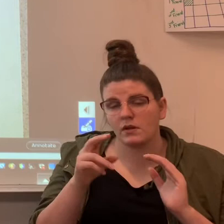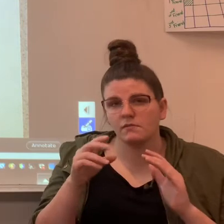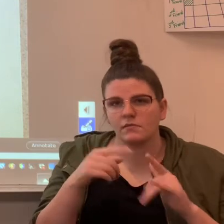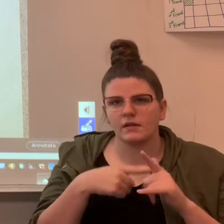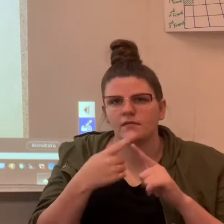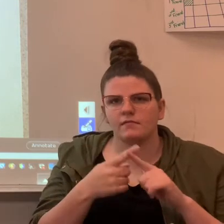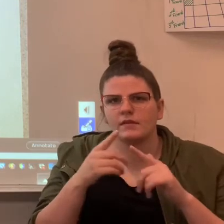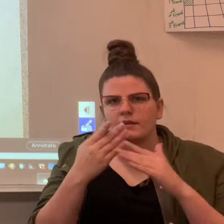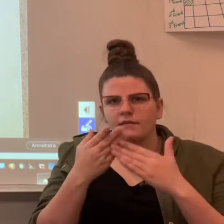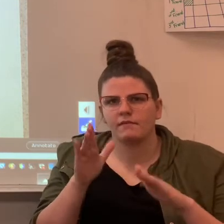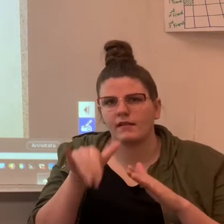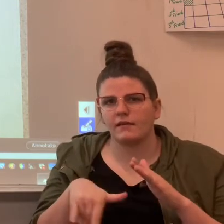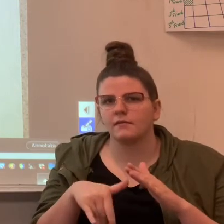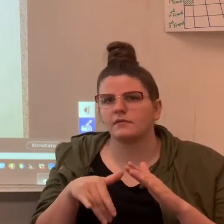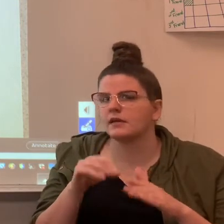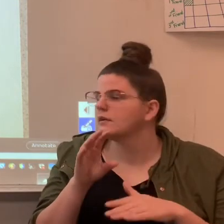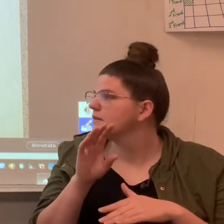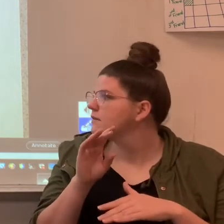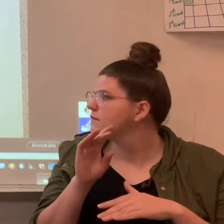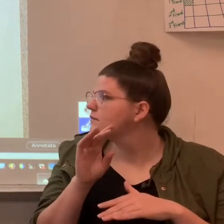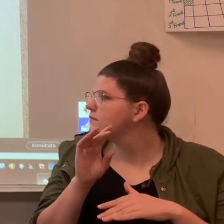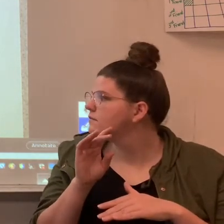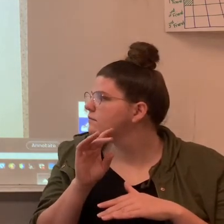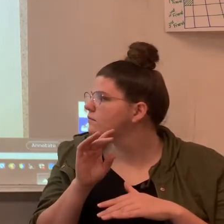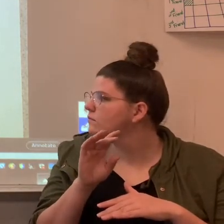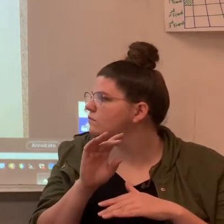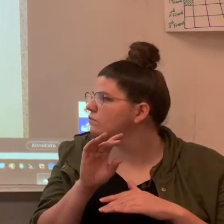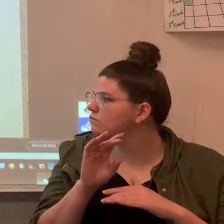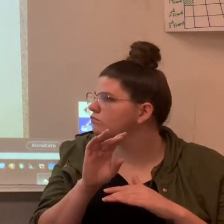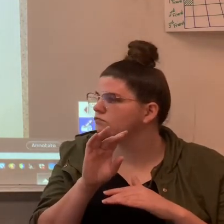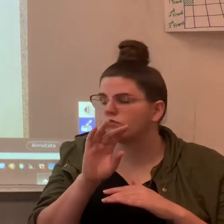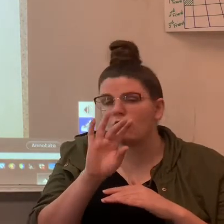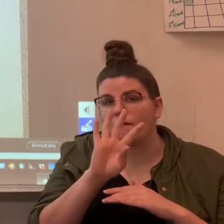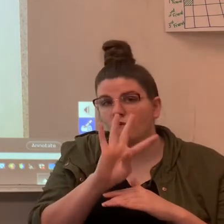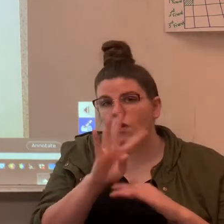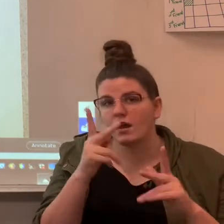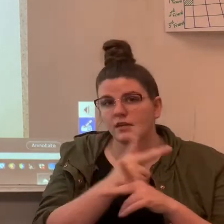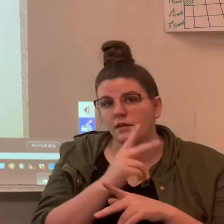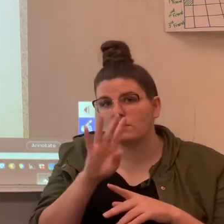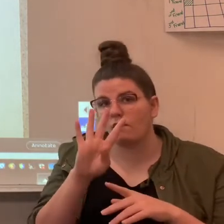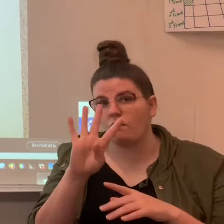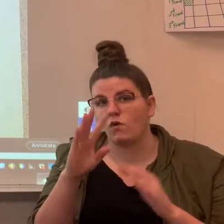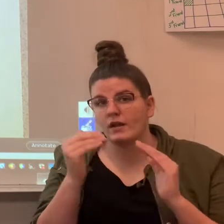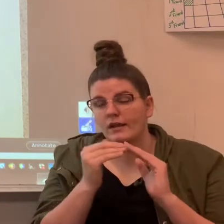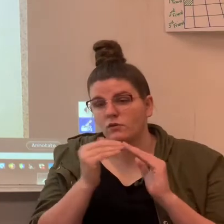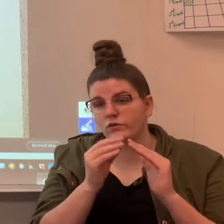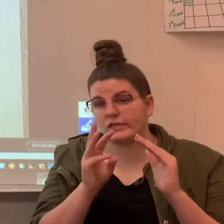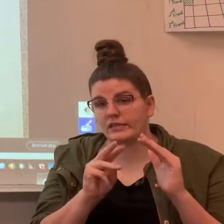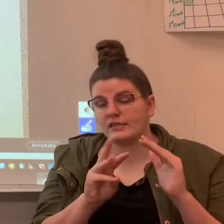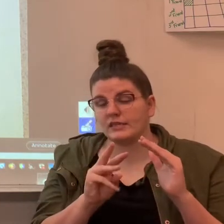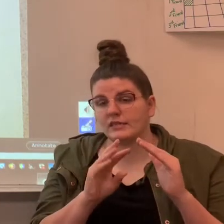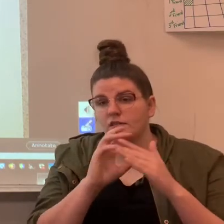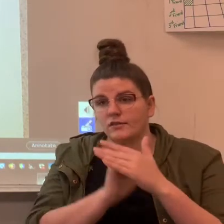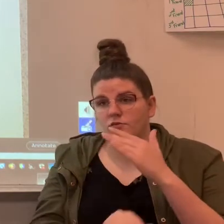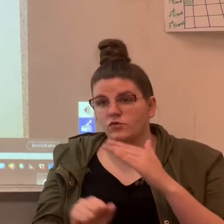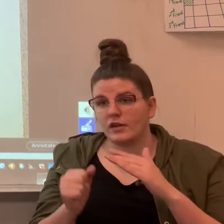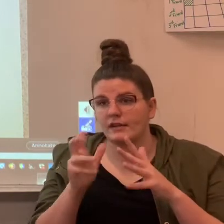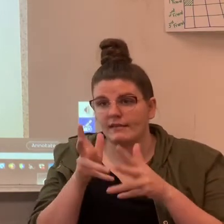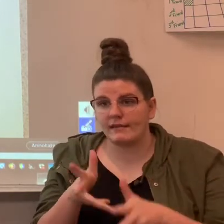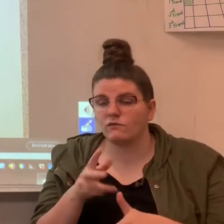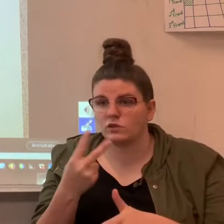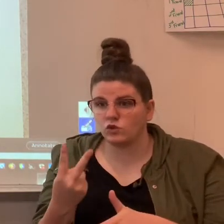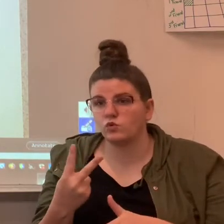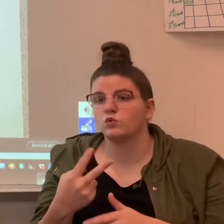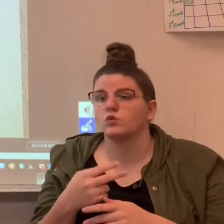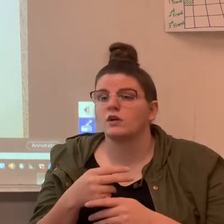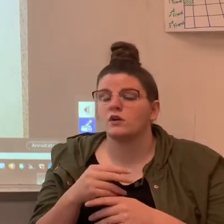by 4. 4 goes into 18 4 times, which is 16. Subtract, and I have 2, so therefore it's